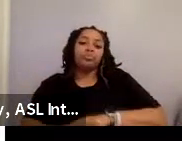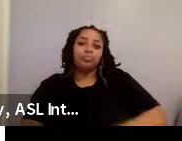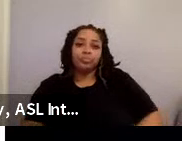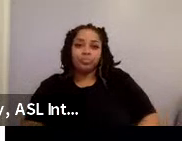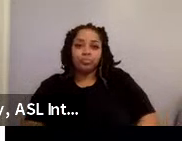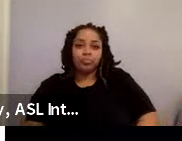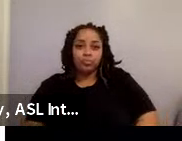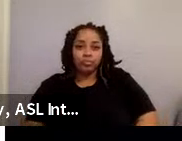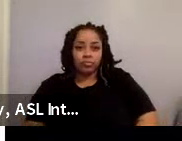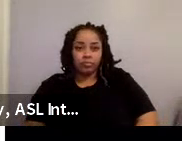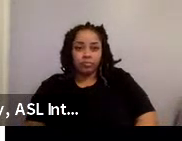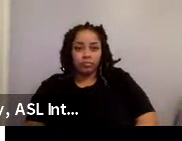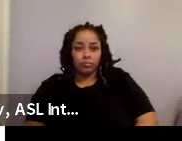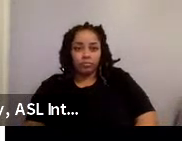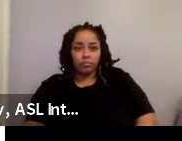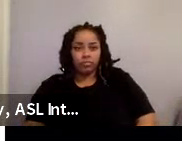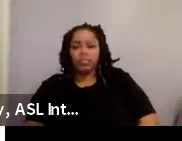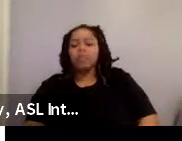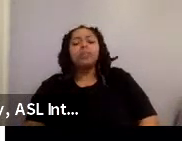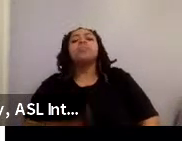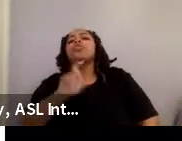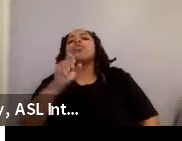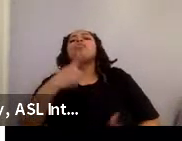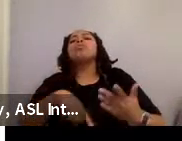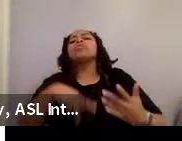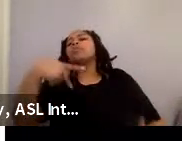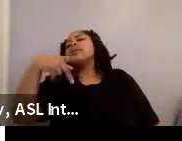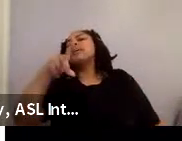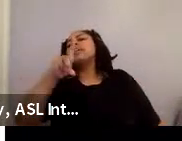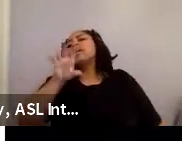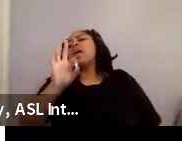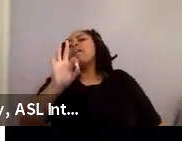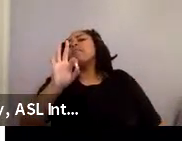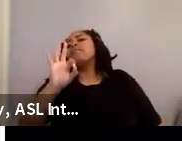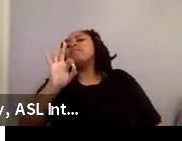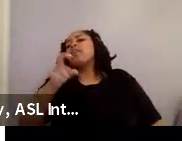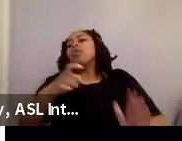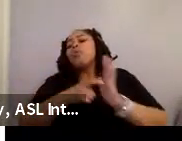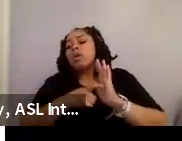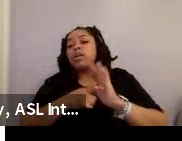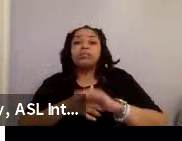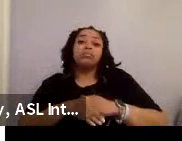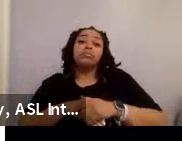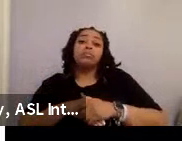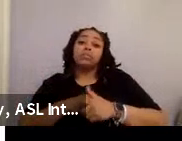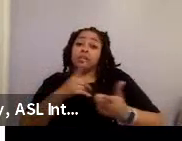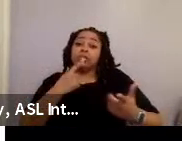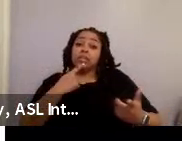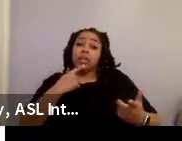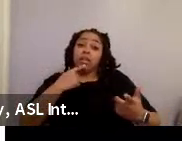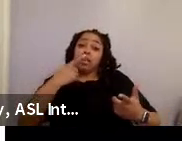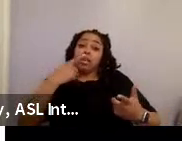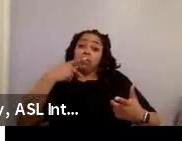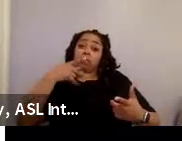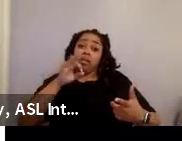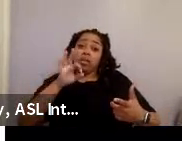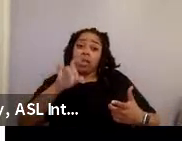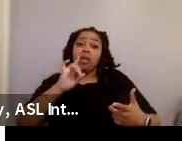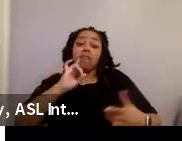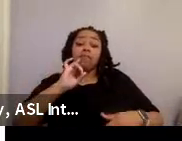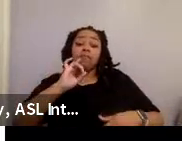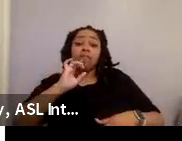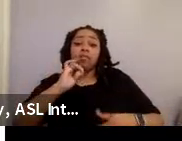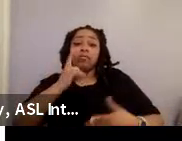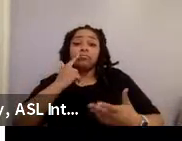We got a question about, well, what's the PDF requirement? It literally says authoring tools capable of exporting